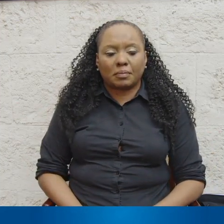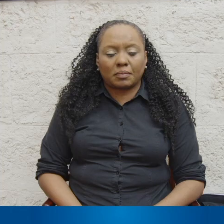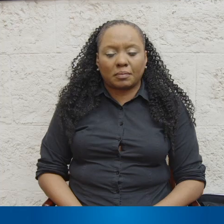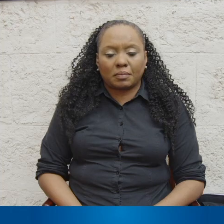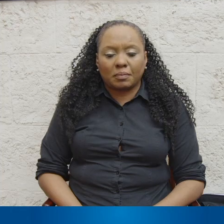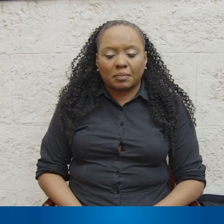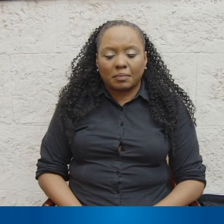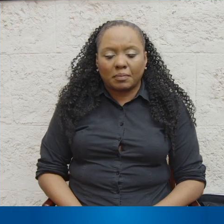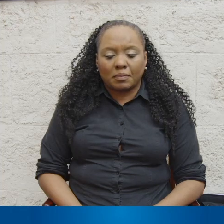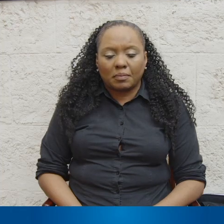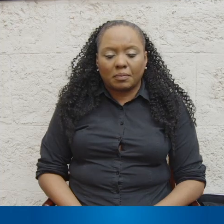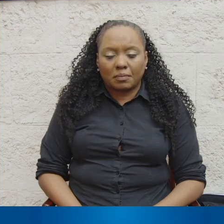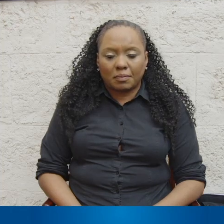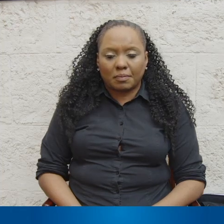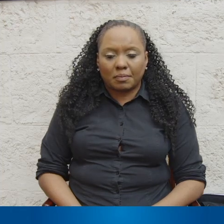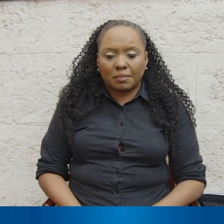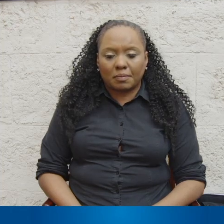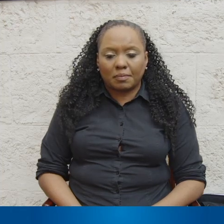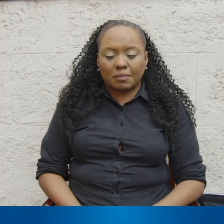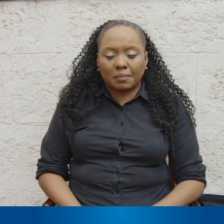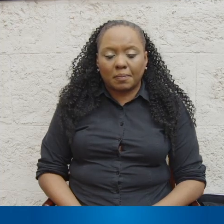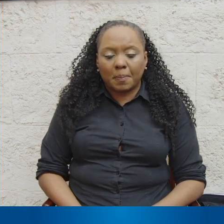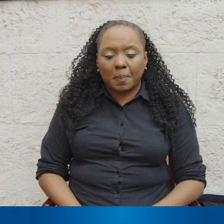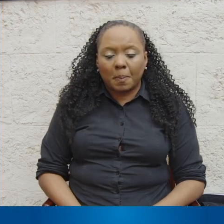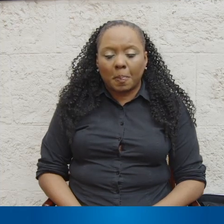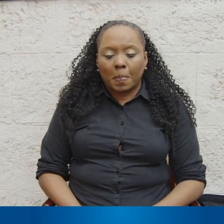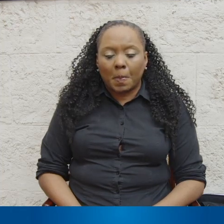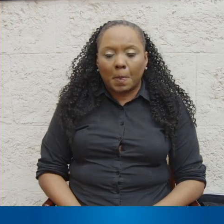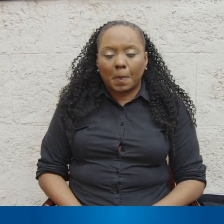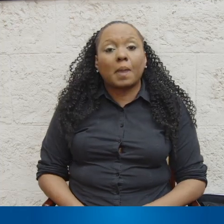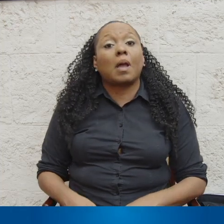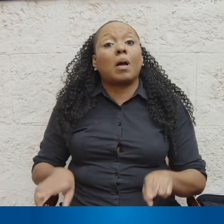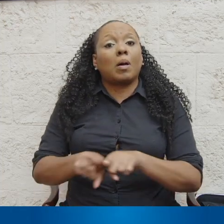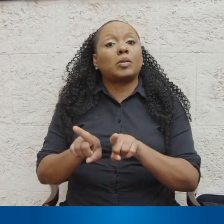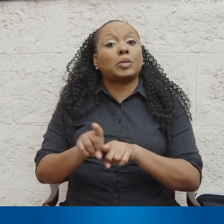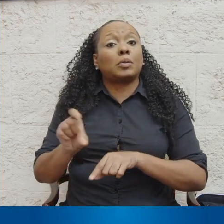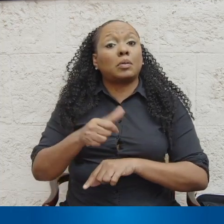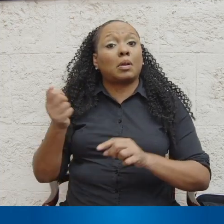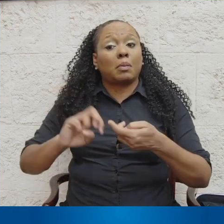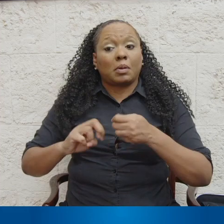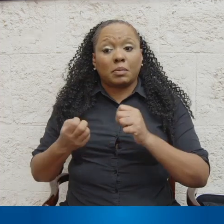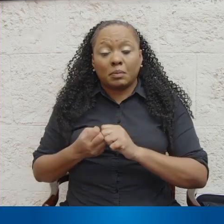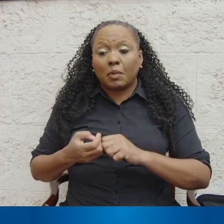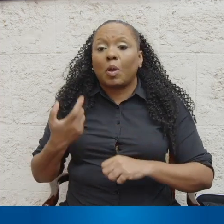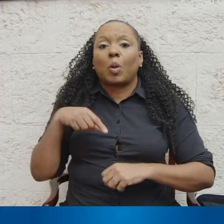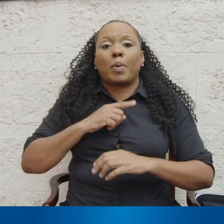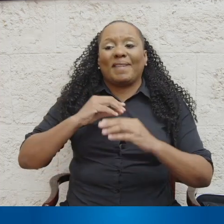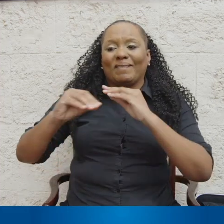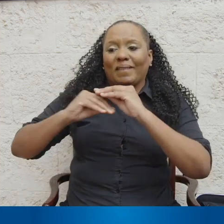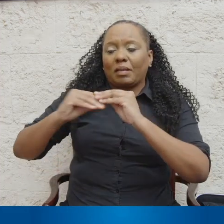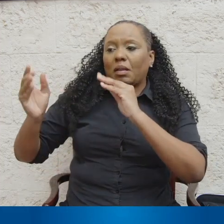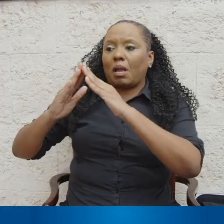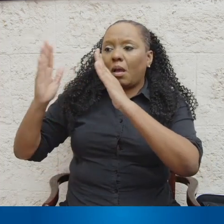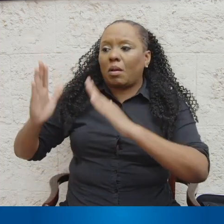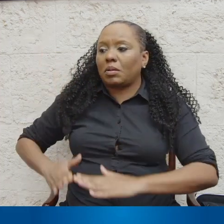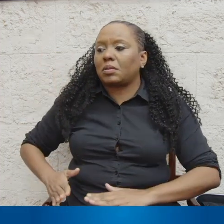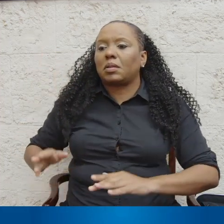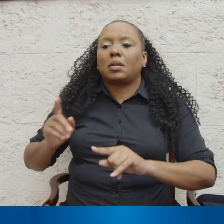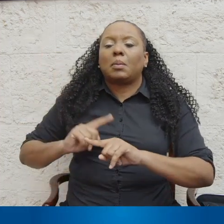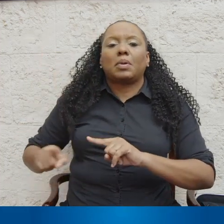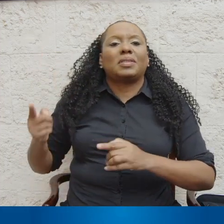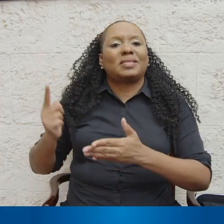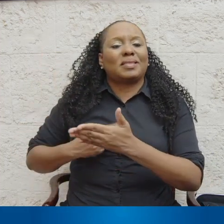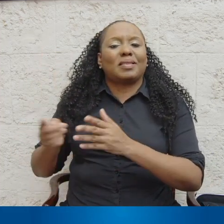repair their houses, they did not have somewhere to go. And we filled in a lot of places, a lot of communal